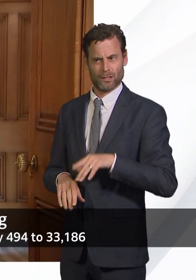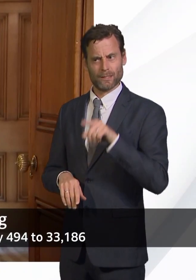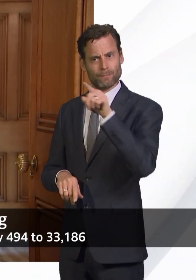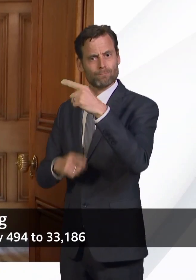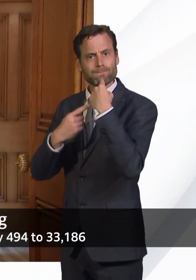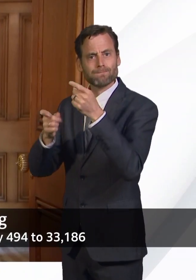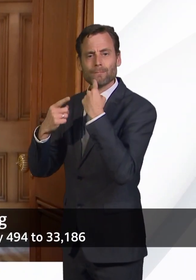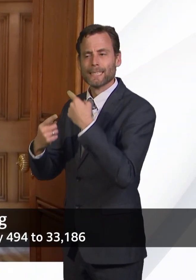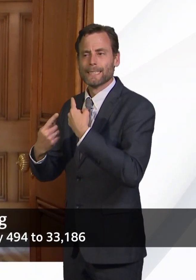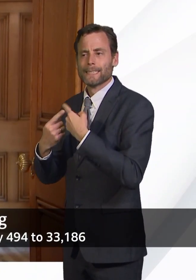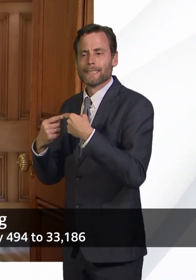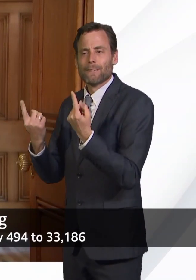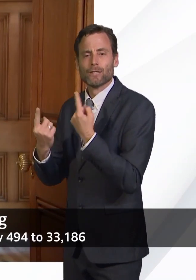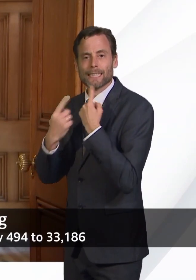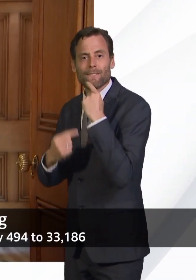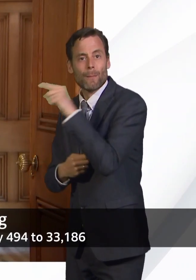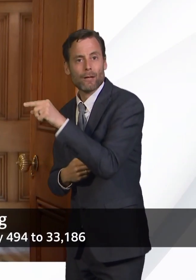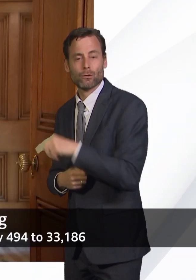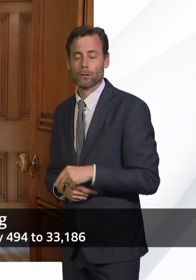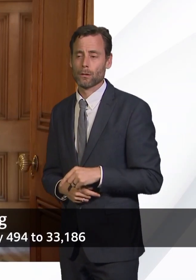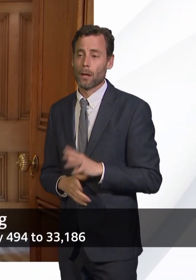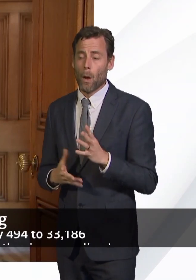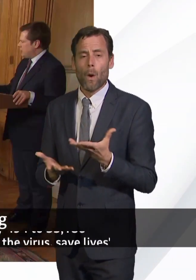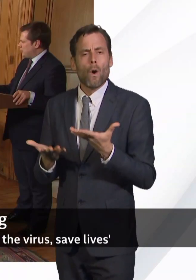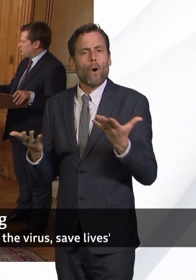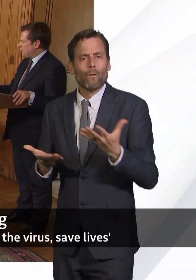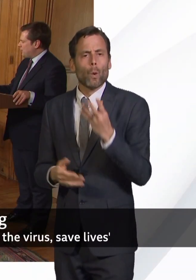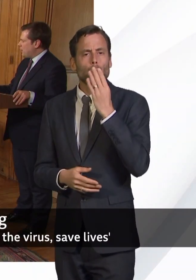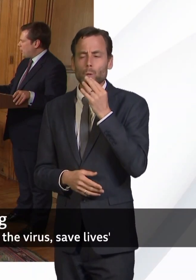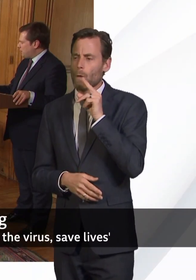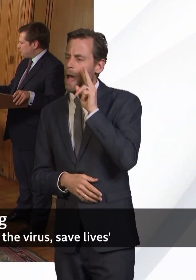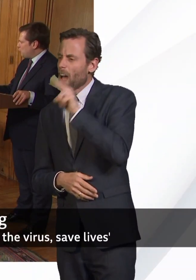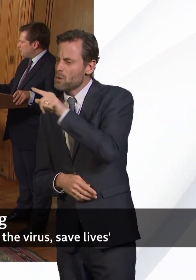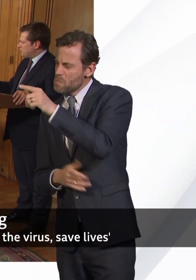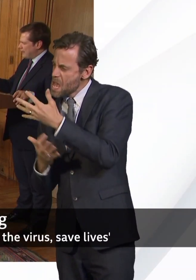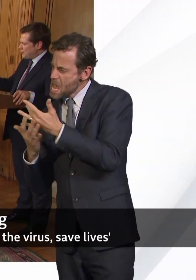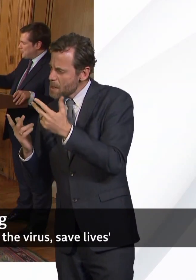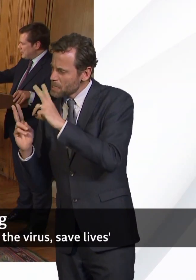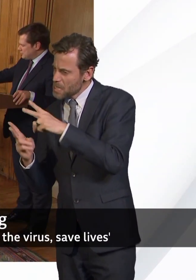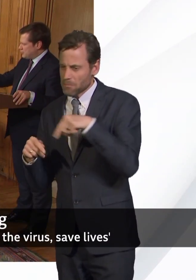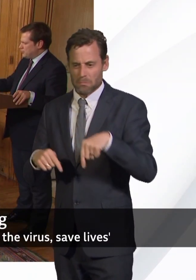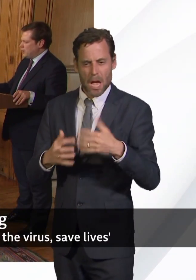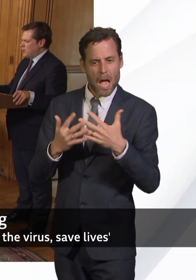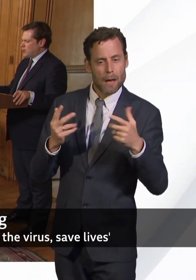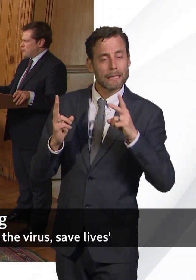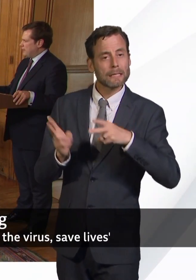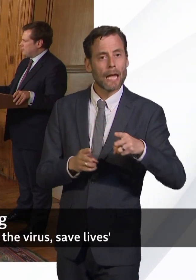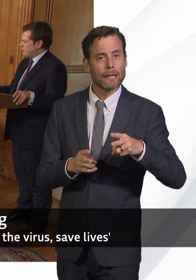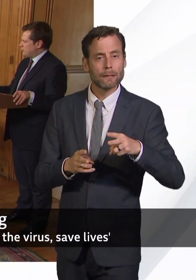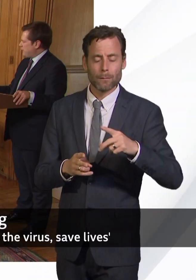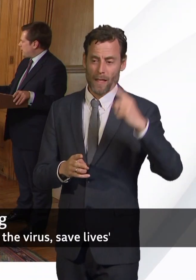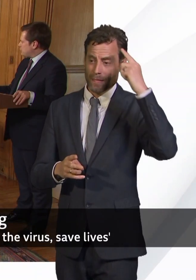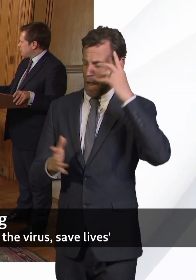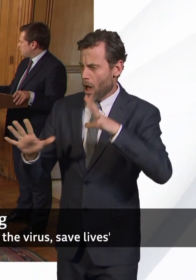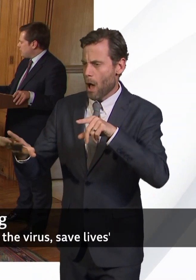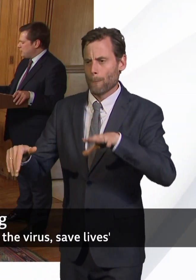doesn't mean that it's not worthwhile and that there aren't lessons to be learnt from our performance and how it appears to relate to